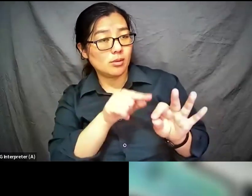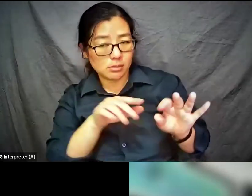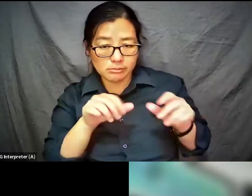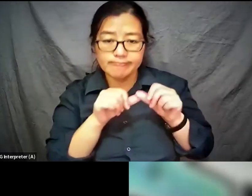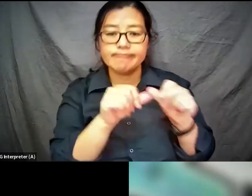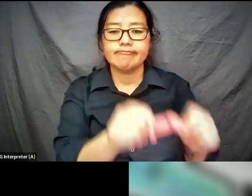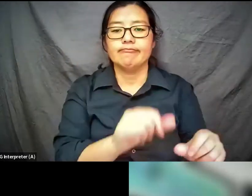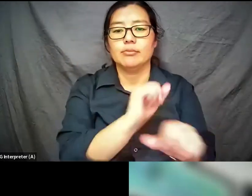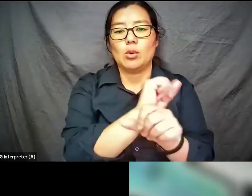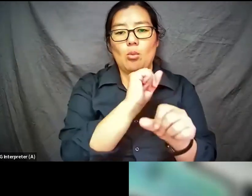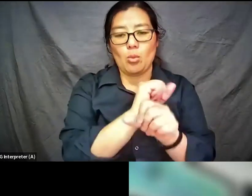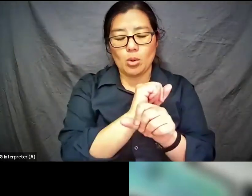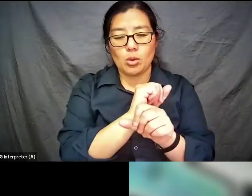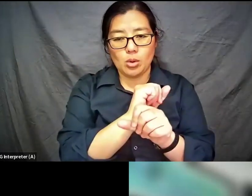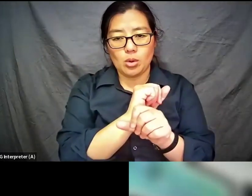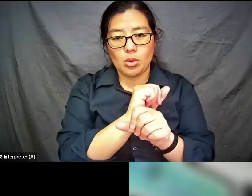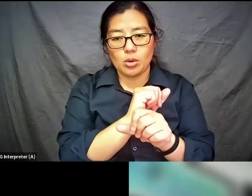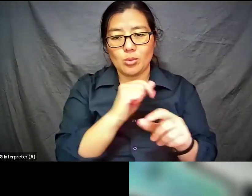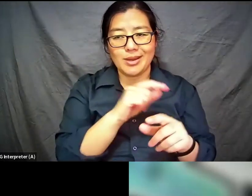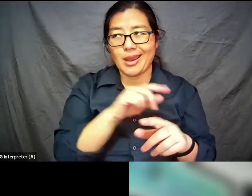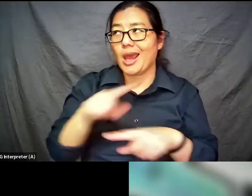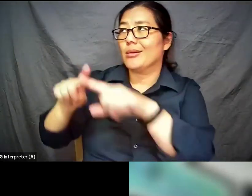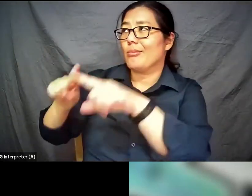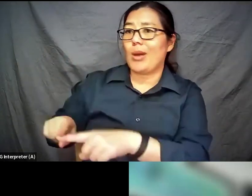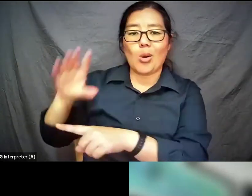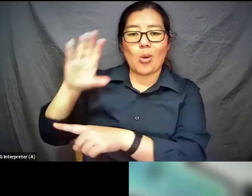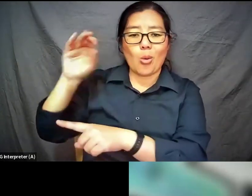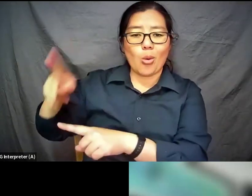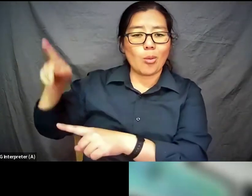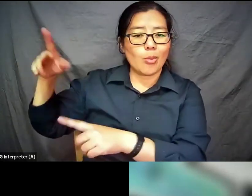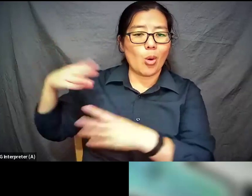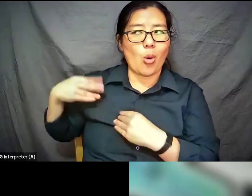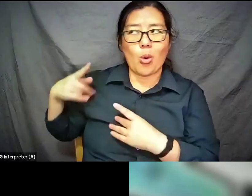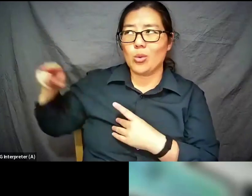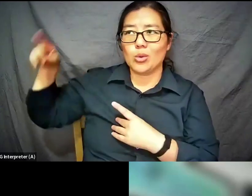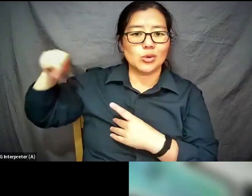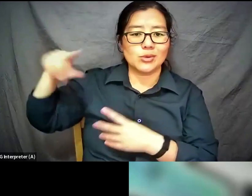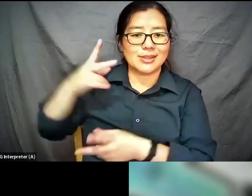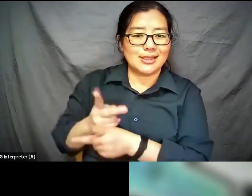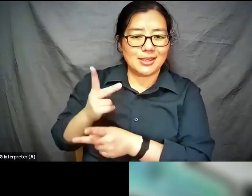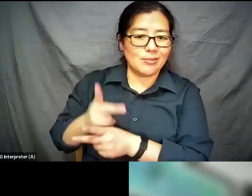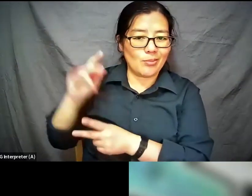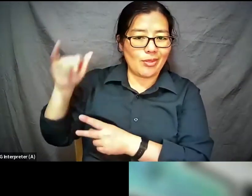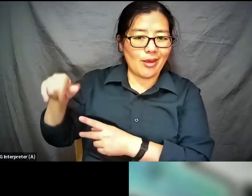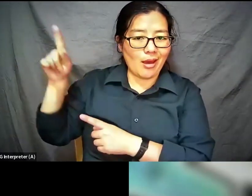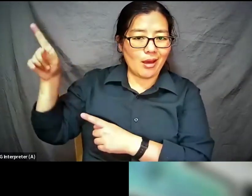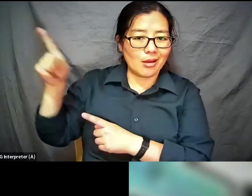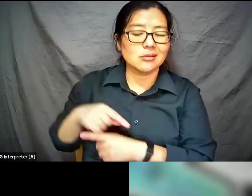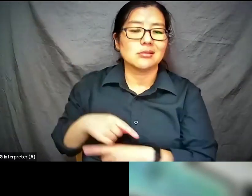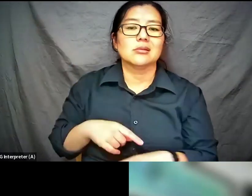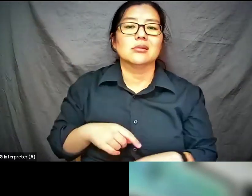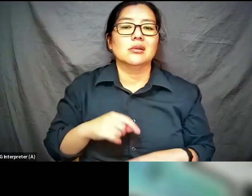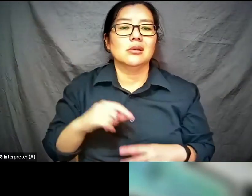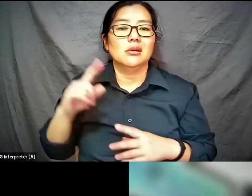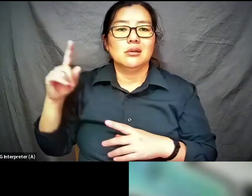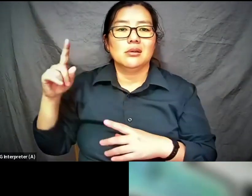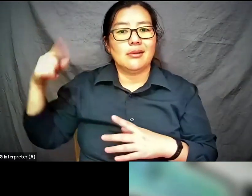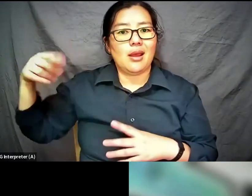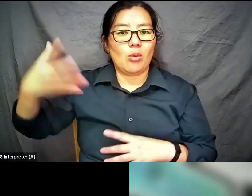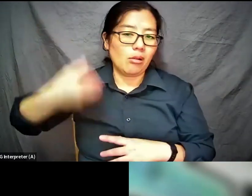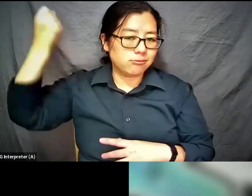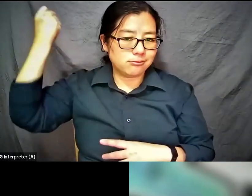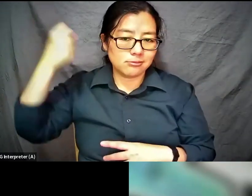And what I found was that it was kind of a double-edged sword. It was